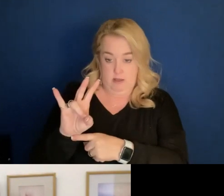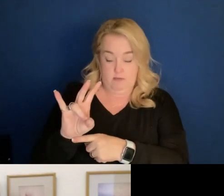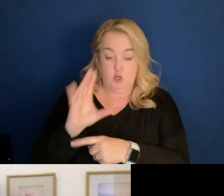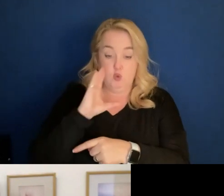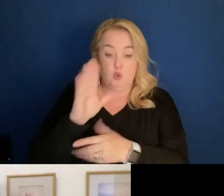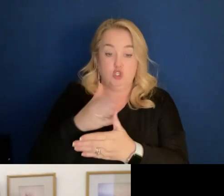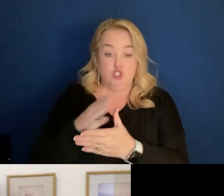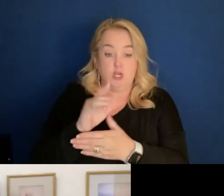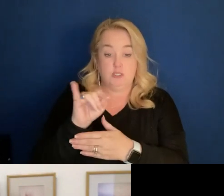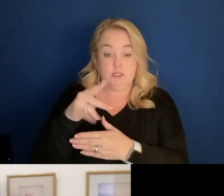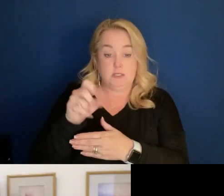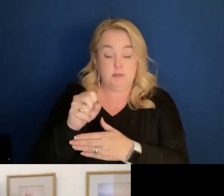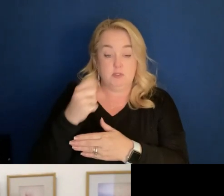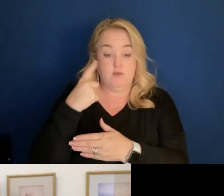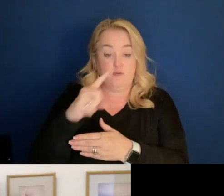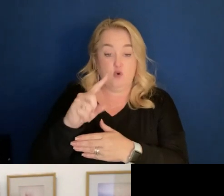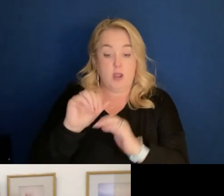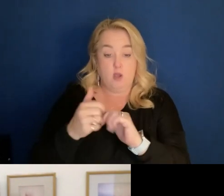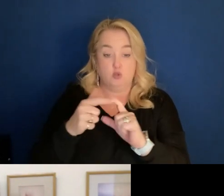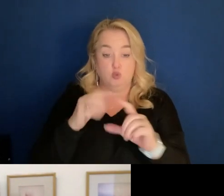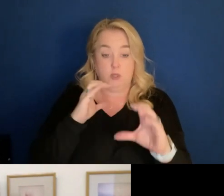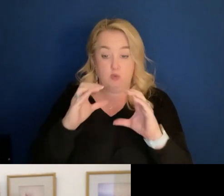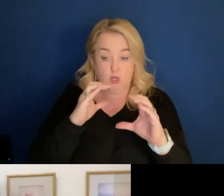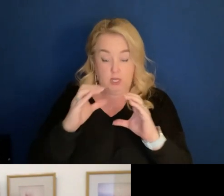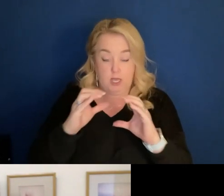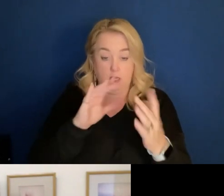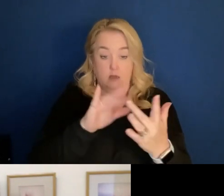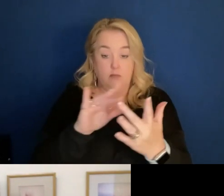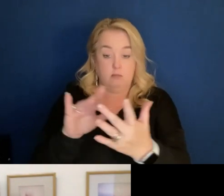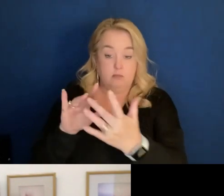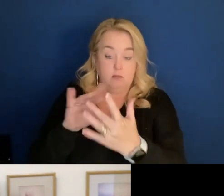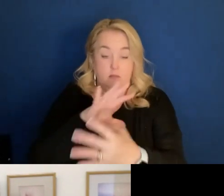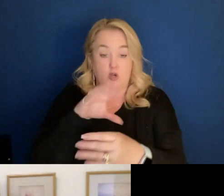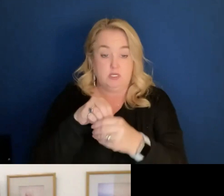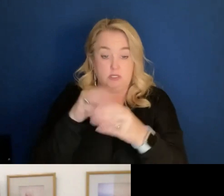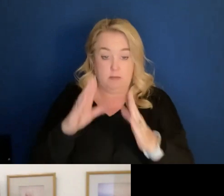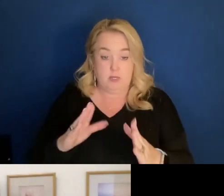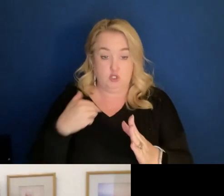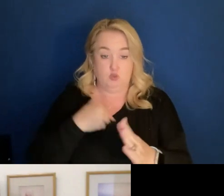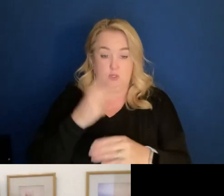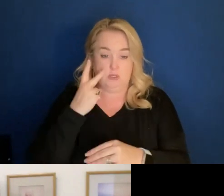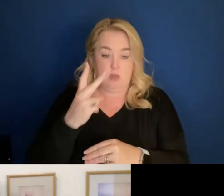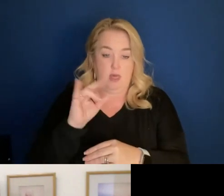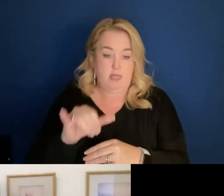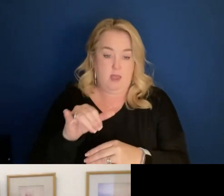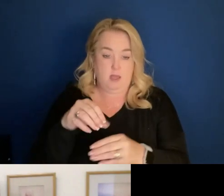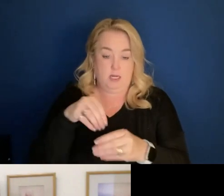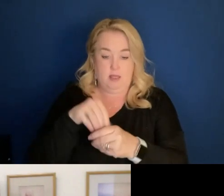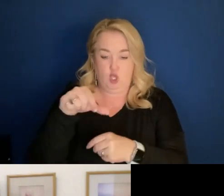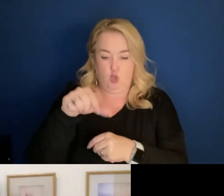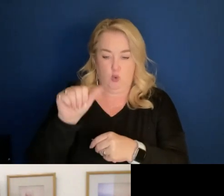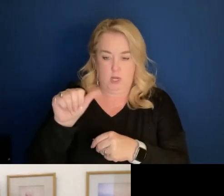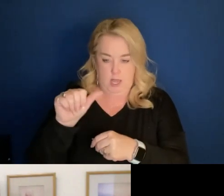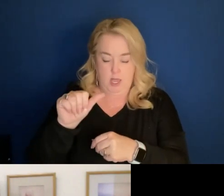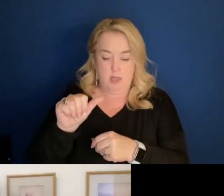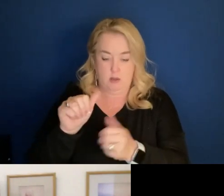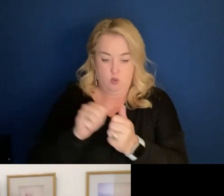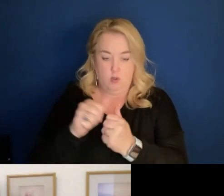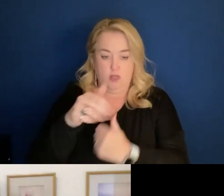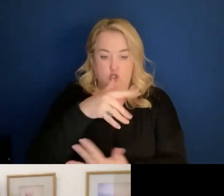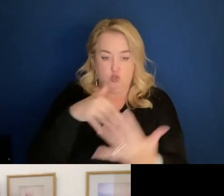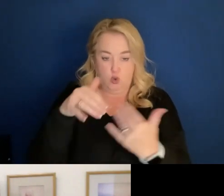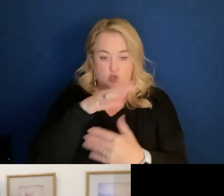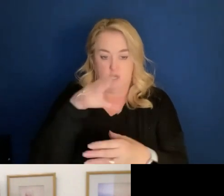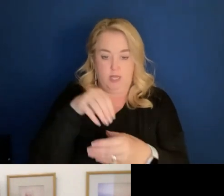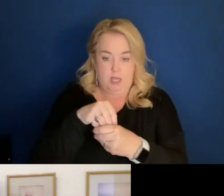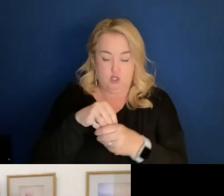tips on how to communicate strategically to reach potential participants. We saw that come up in some of the Q&A and dialogue there with social engagement